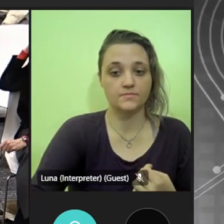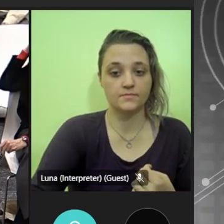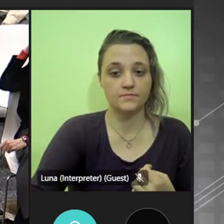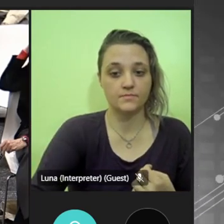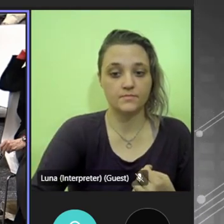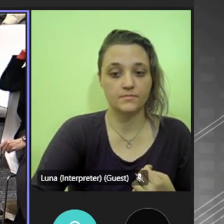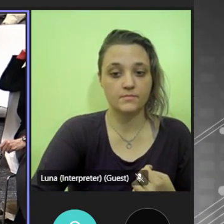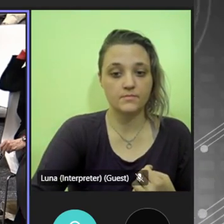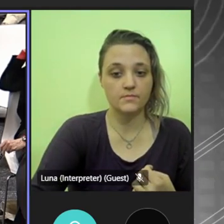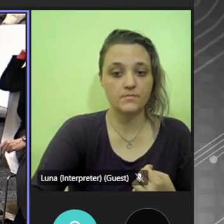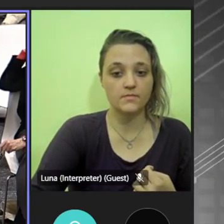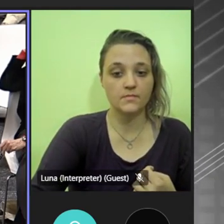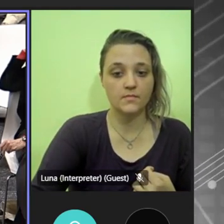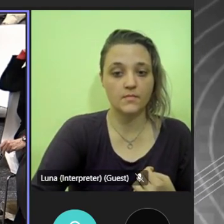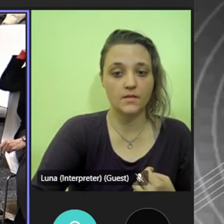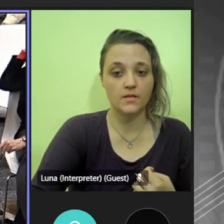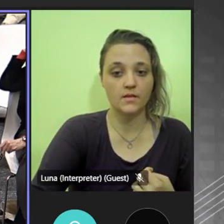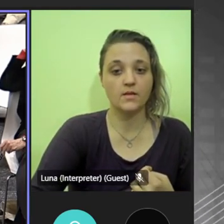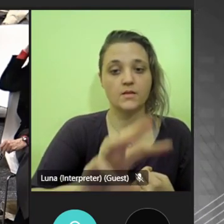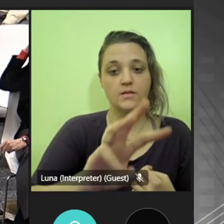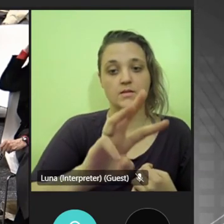E-bus